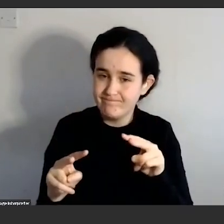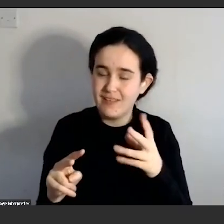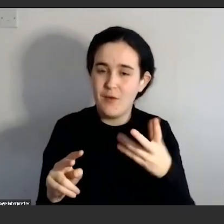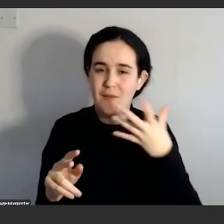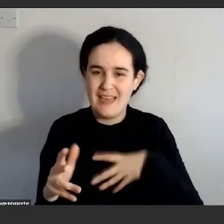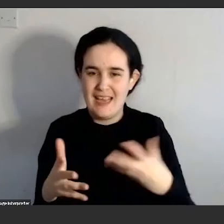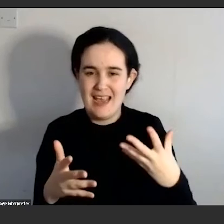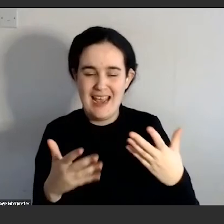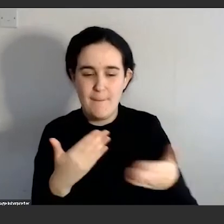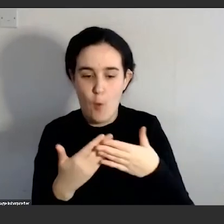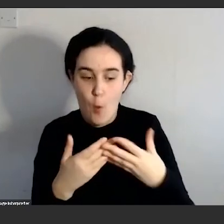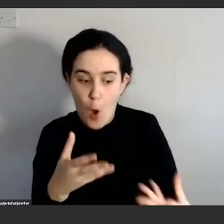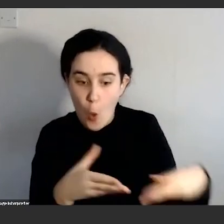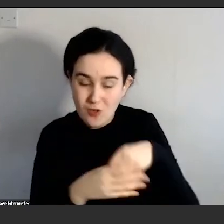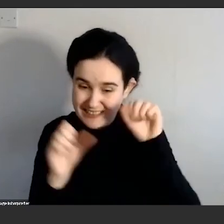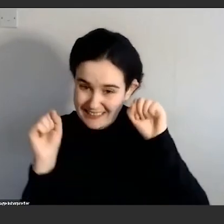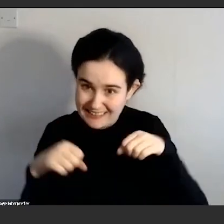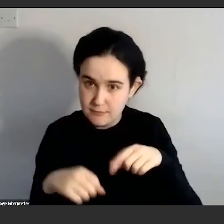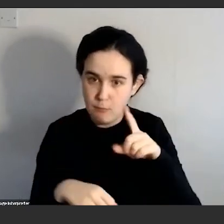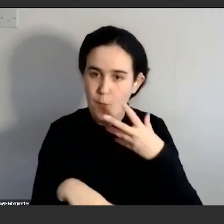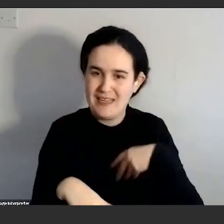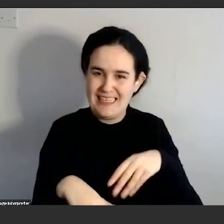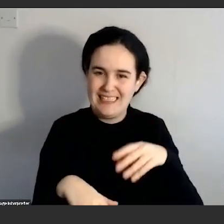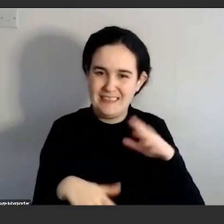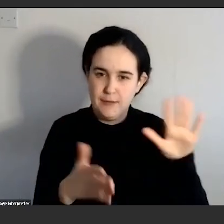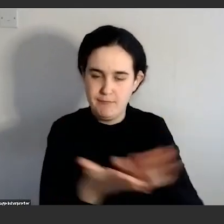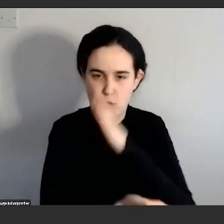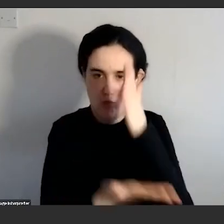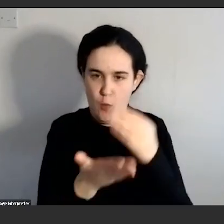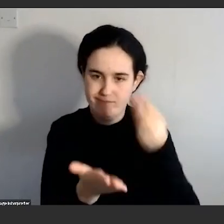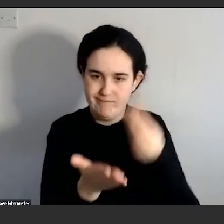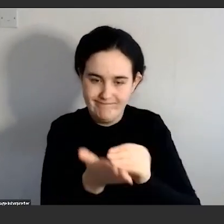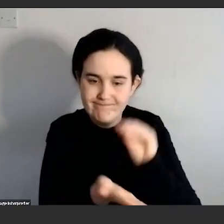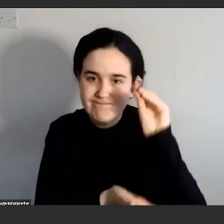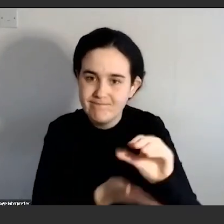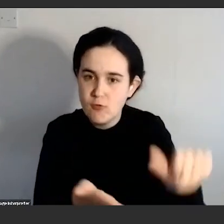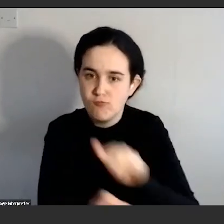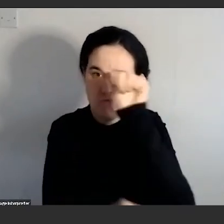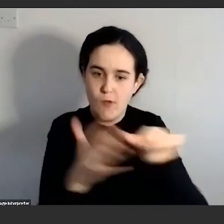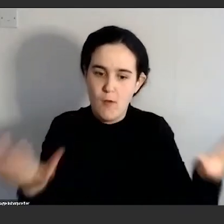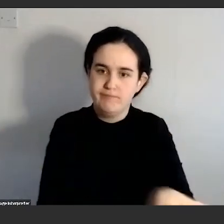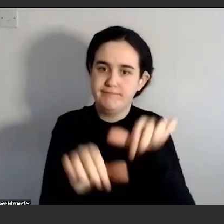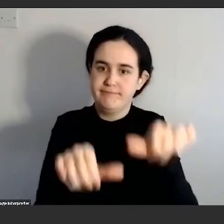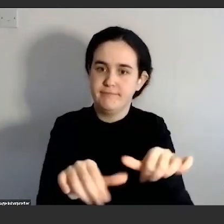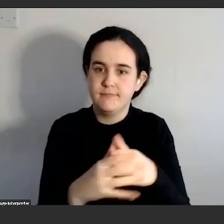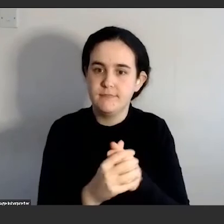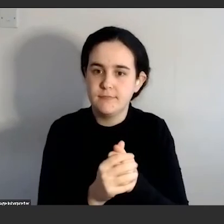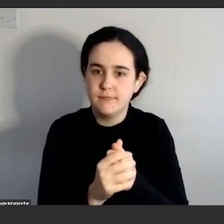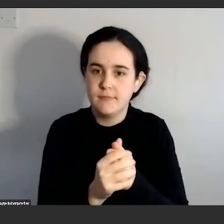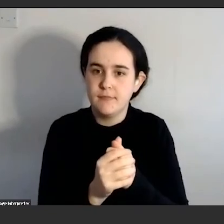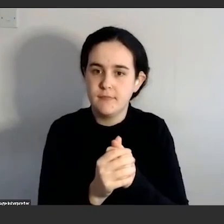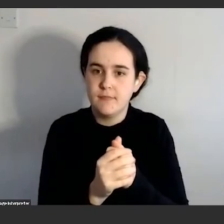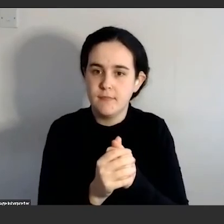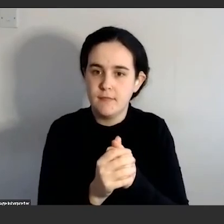you want our meeting attendees to remember, Juan Pablo? That this inclusion has to